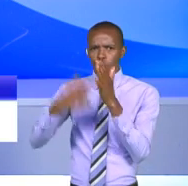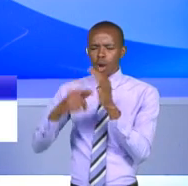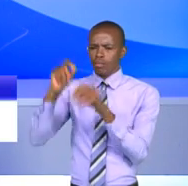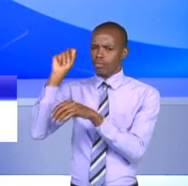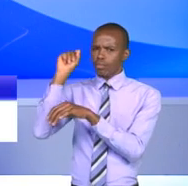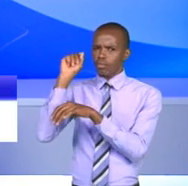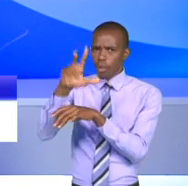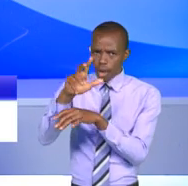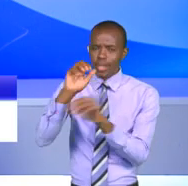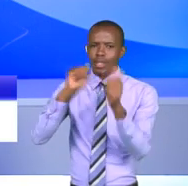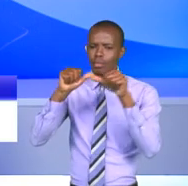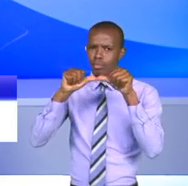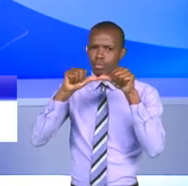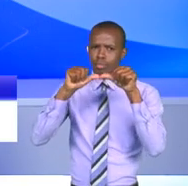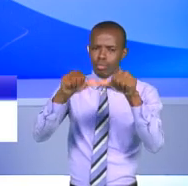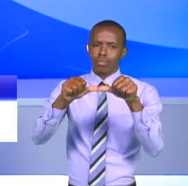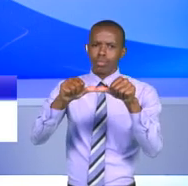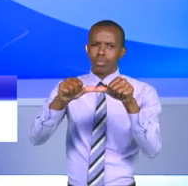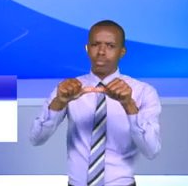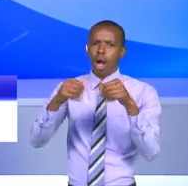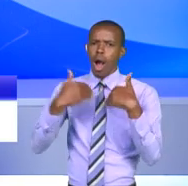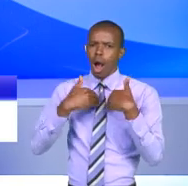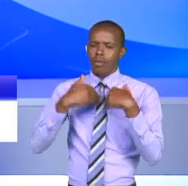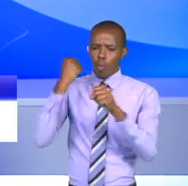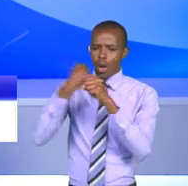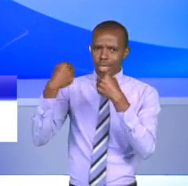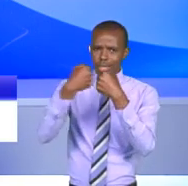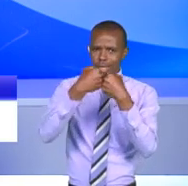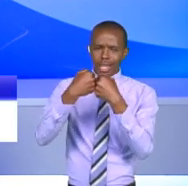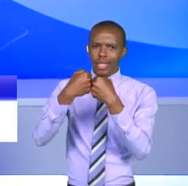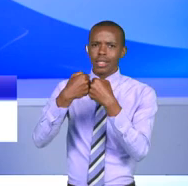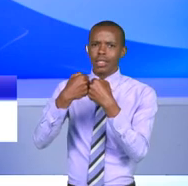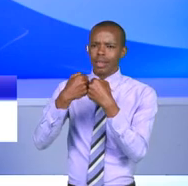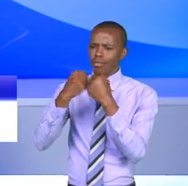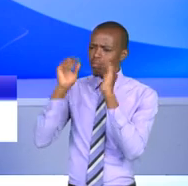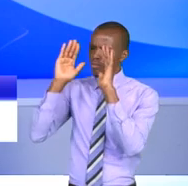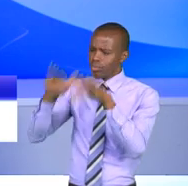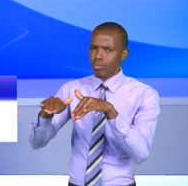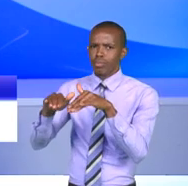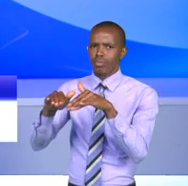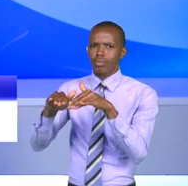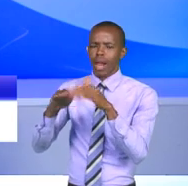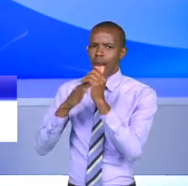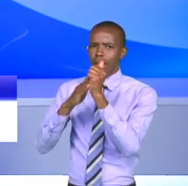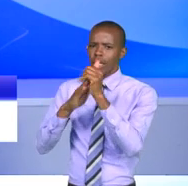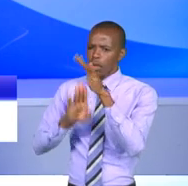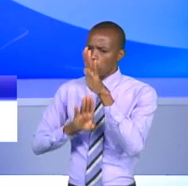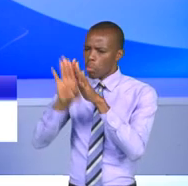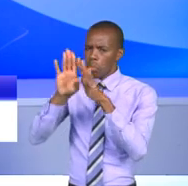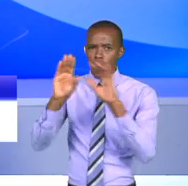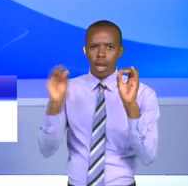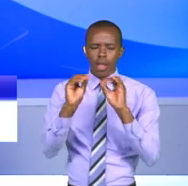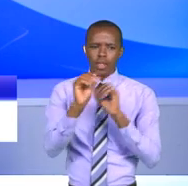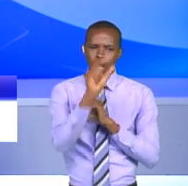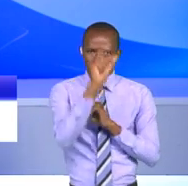Kenya, continues to face the wrath of operational challenges, with stigma halting its growth. The game can be played individually